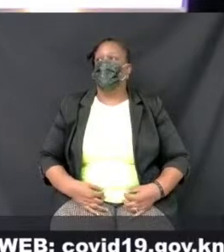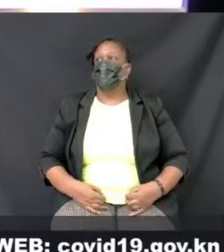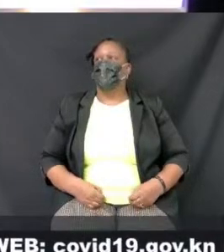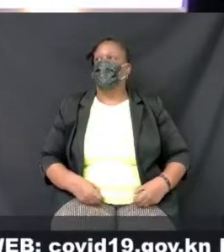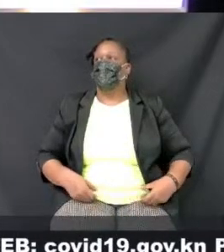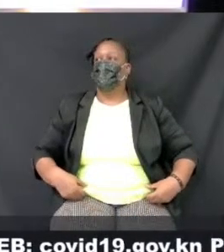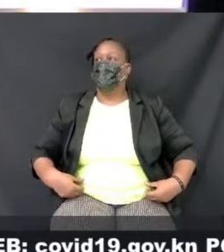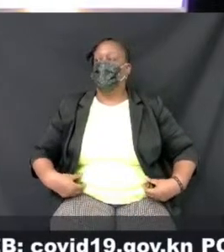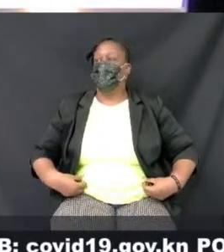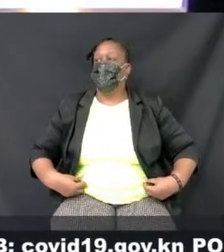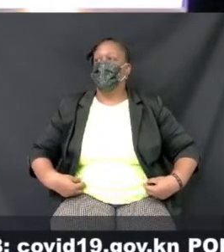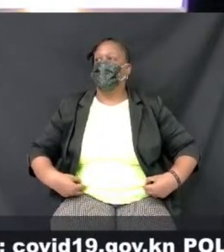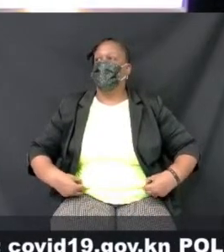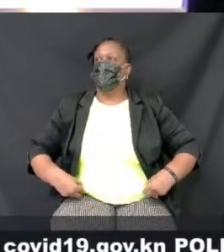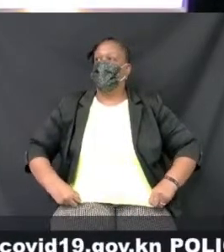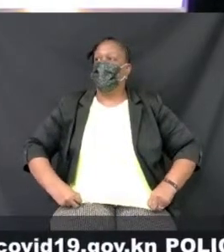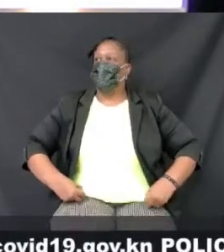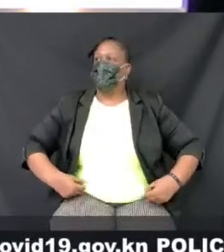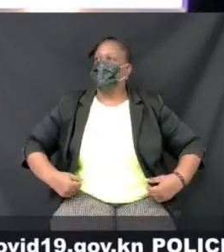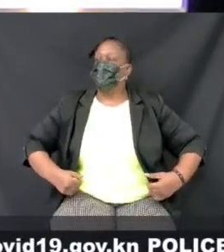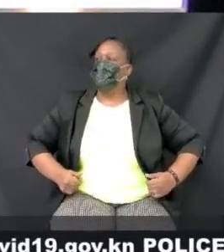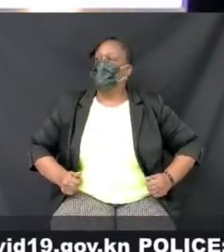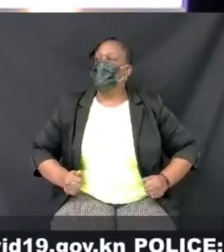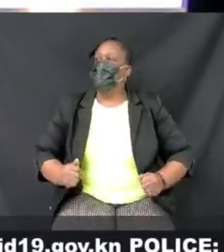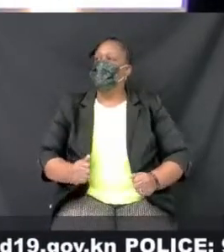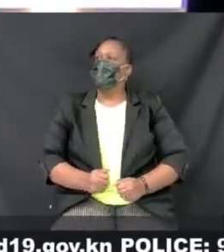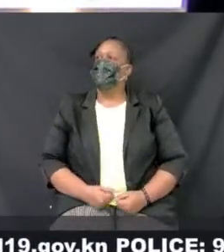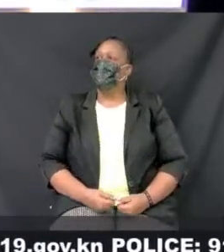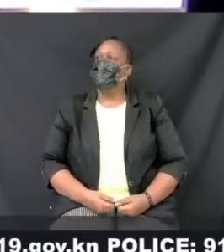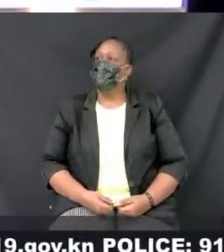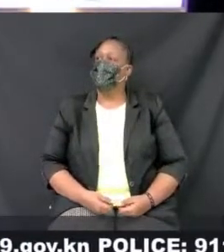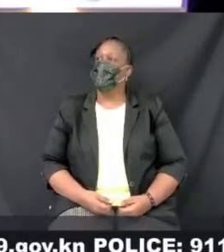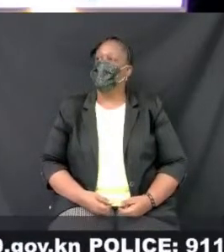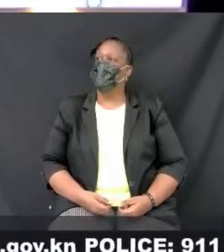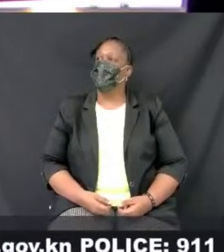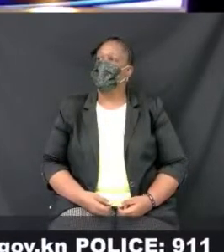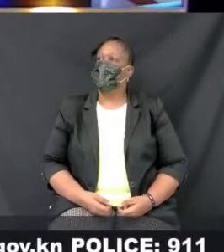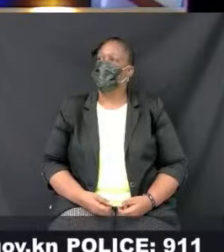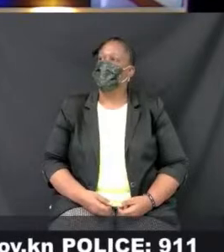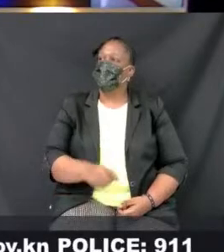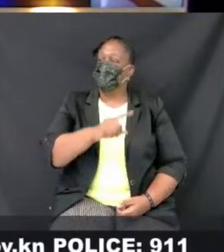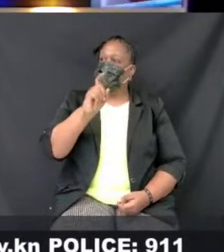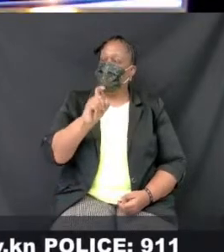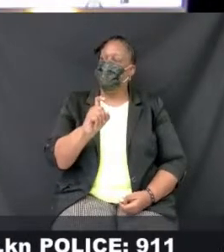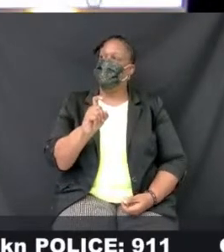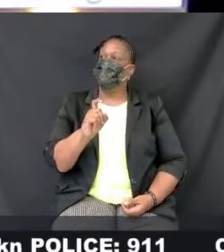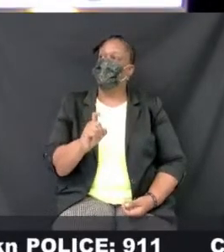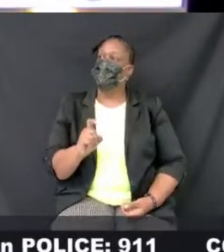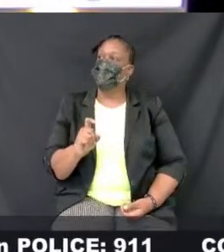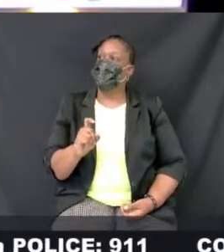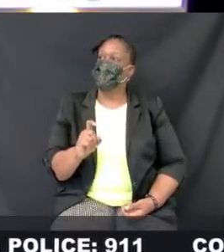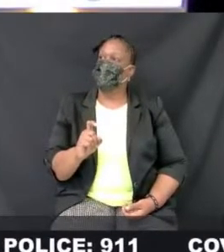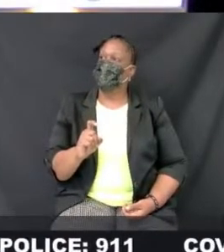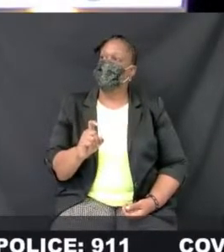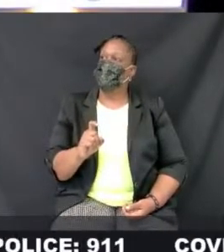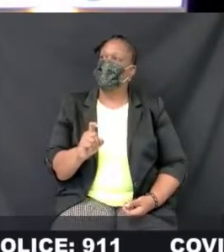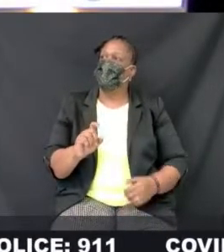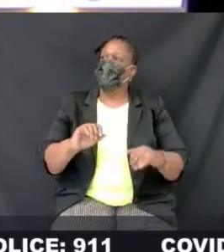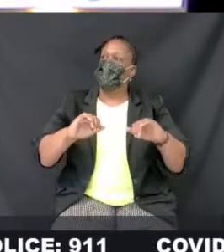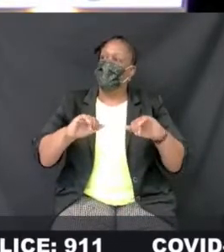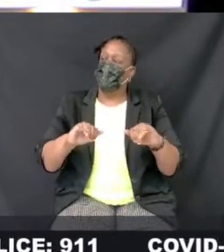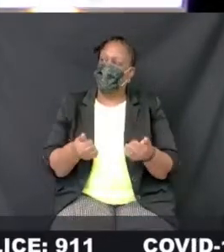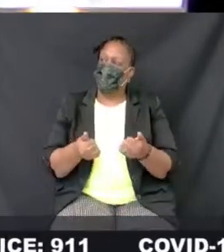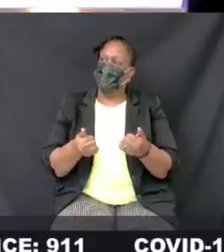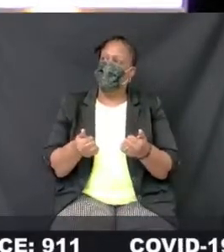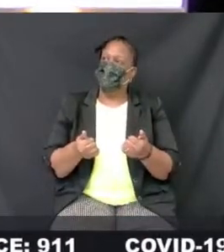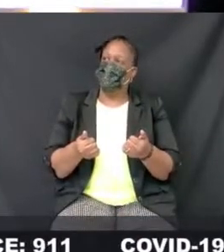This next question calls for some differentiation. How can you differentiate